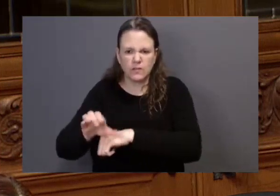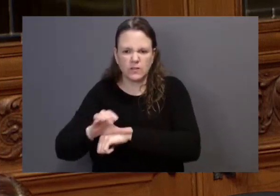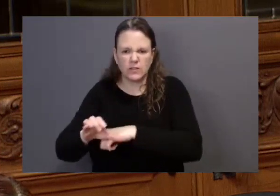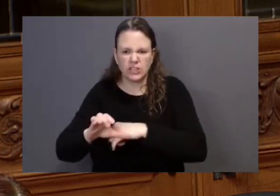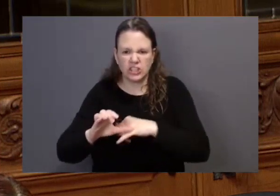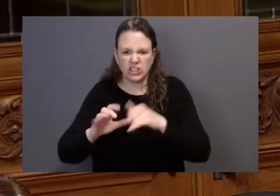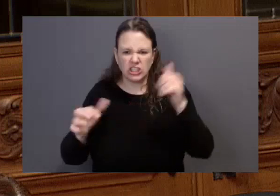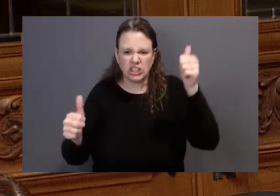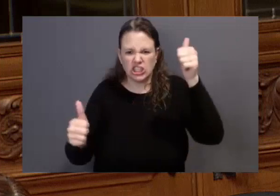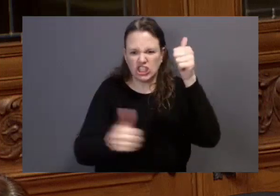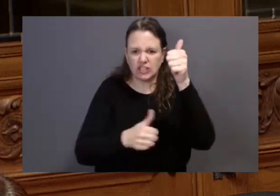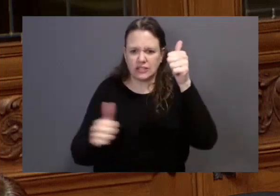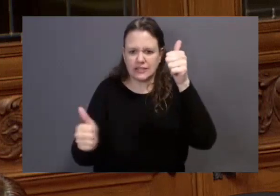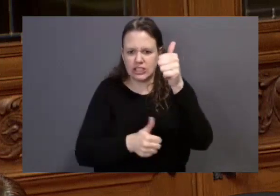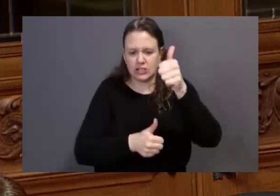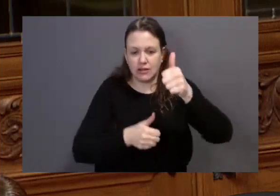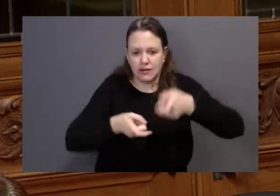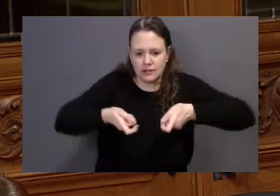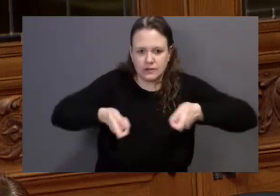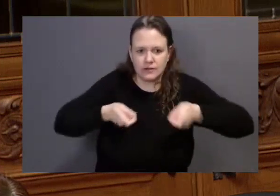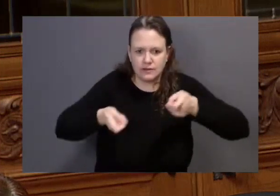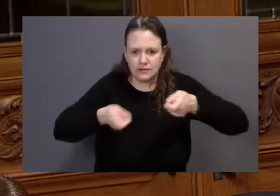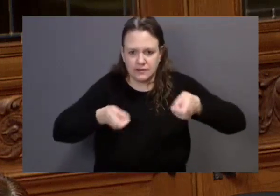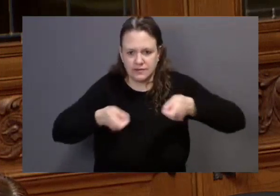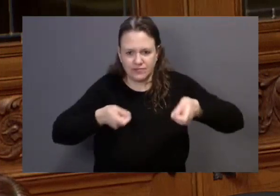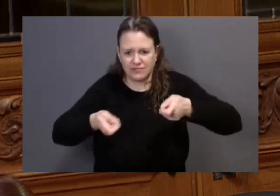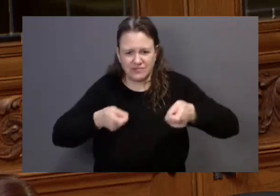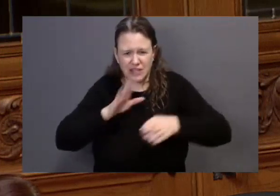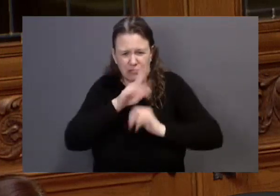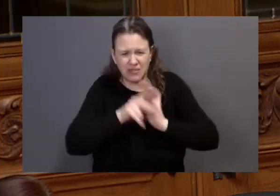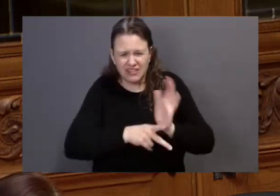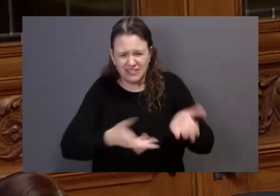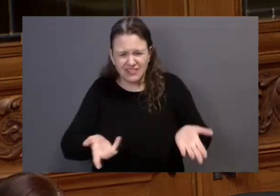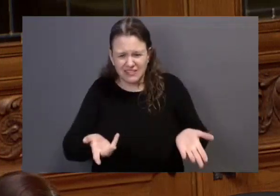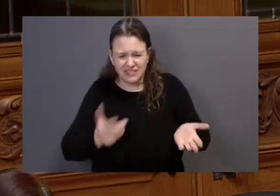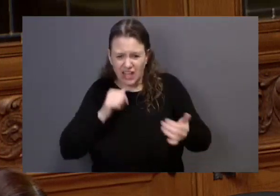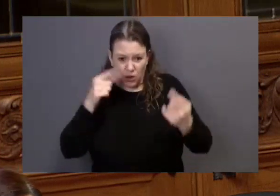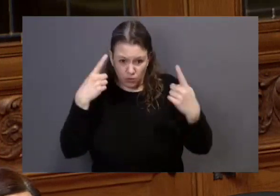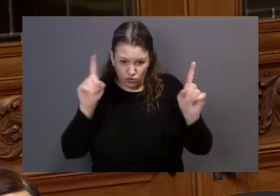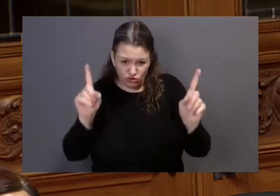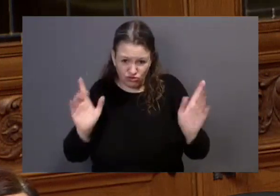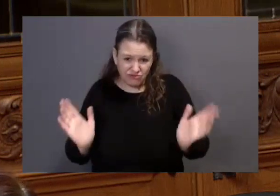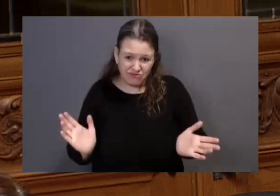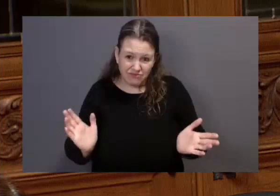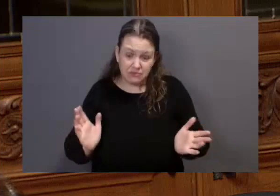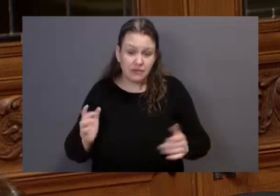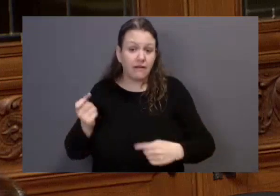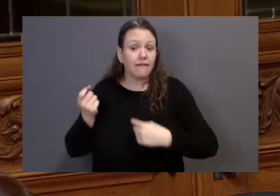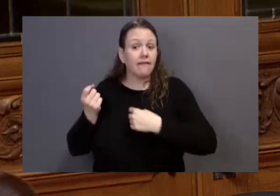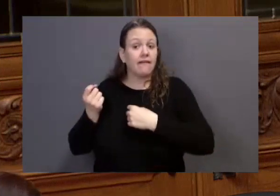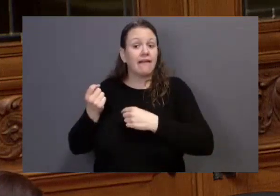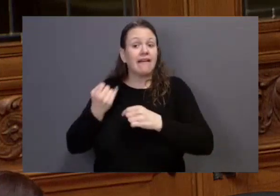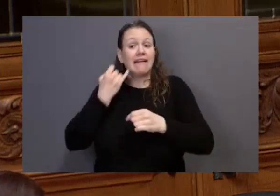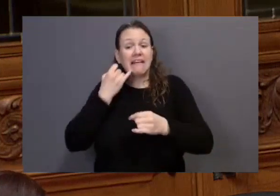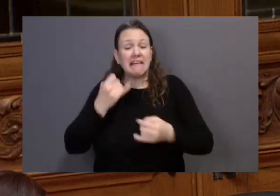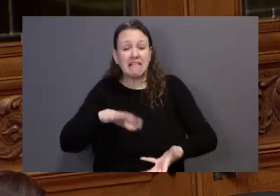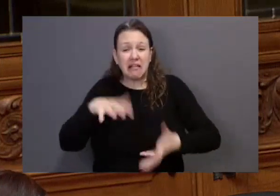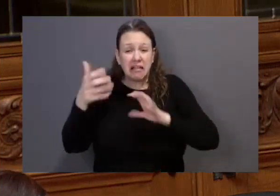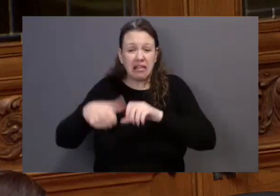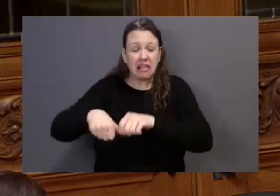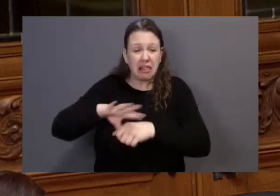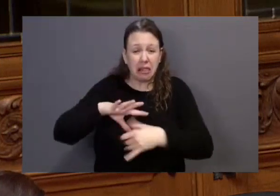an authoritarian, secretive approach when they have to cover up the mess they have made. Frankly,